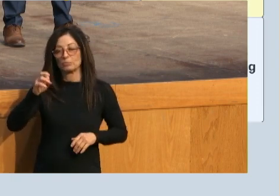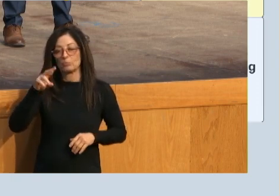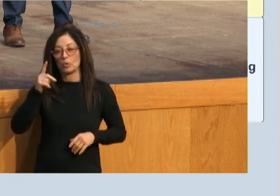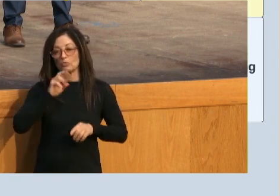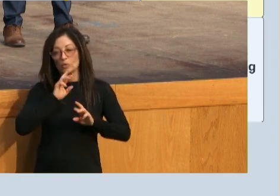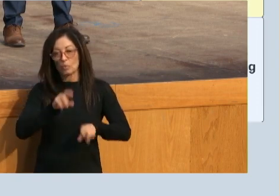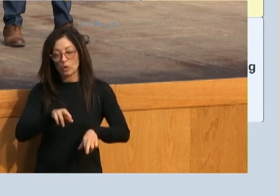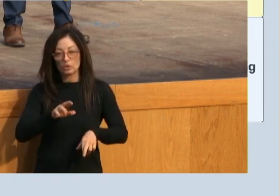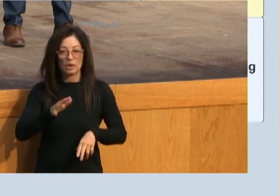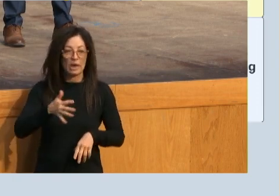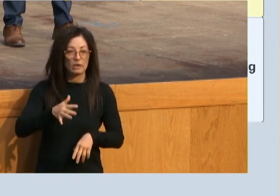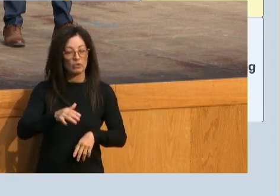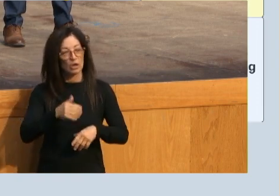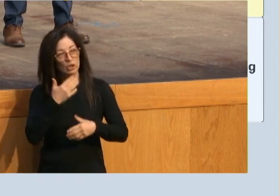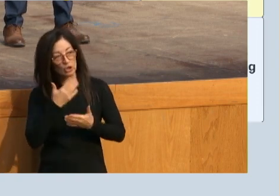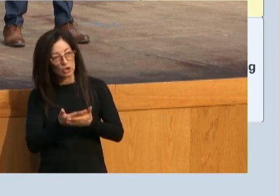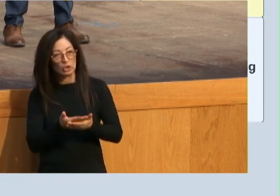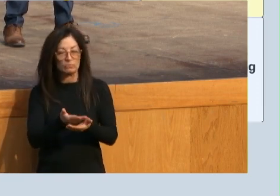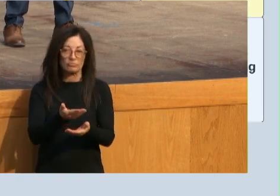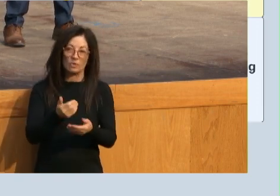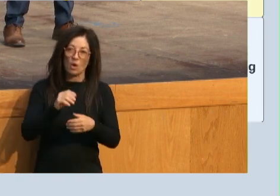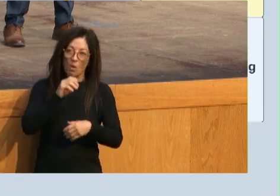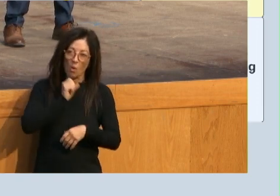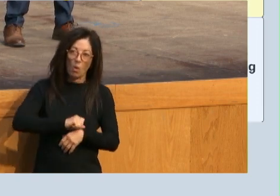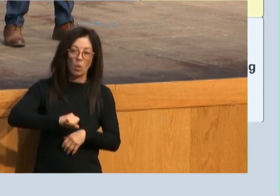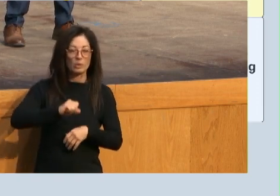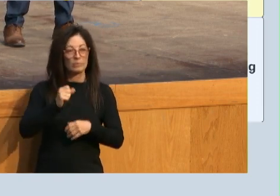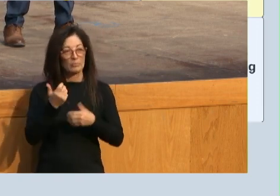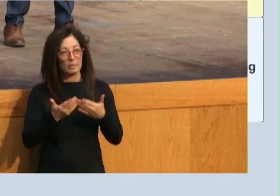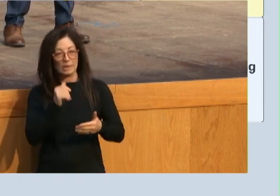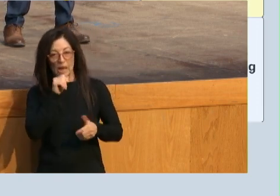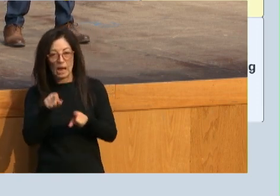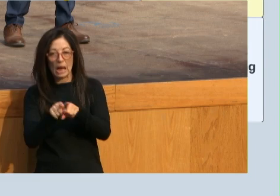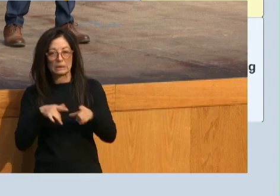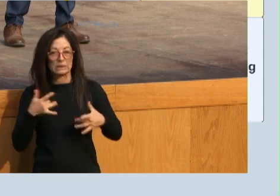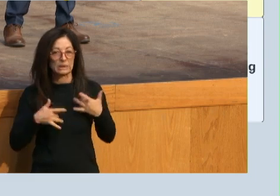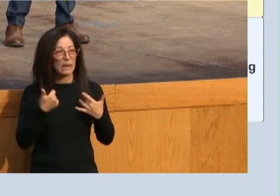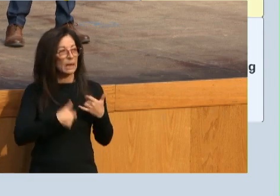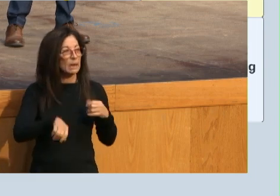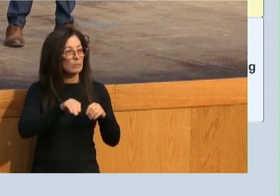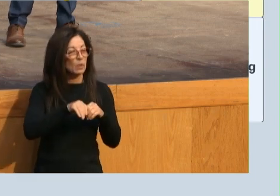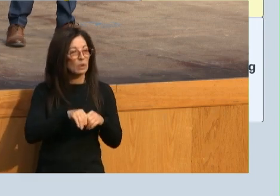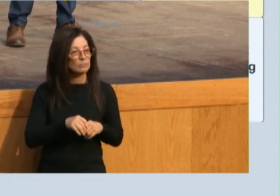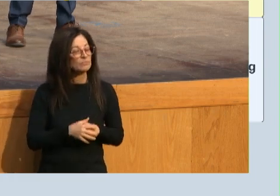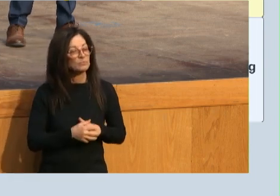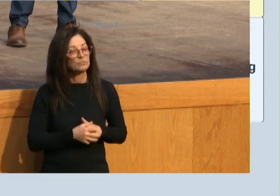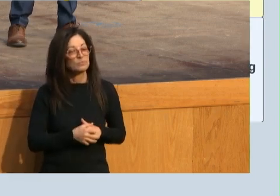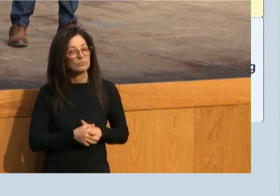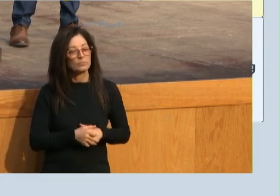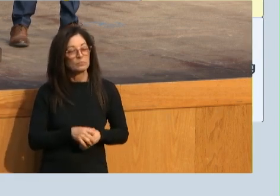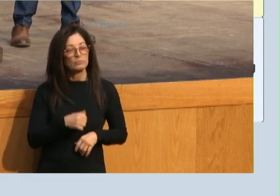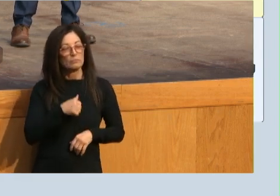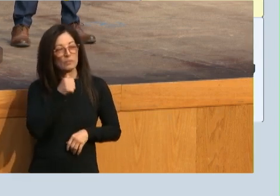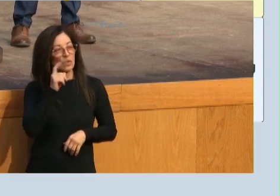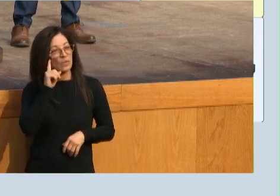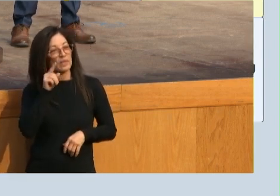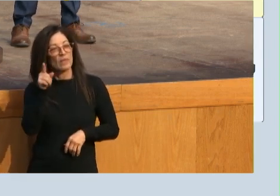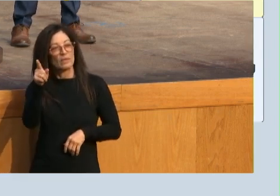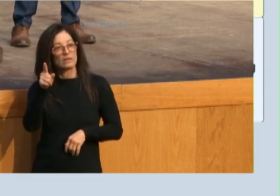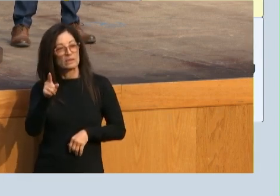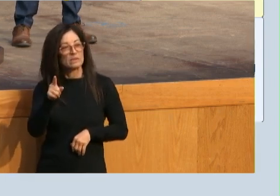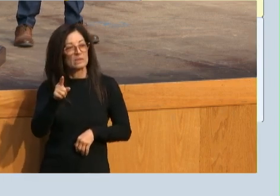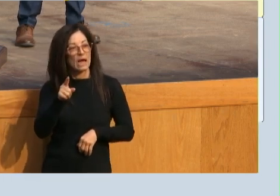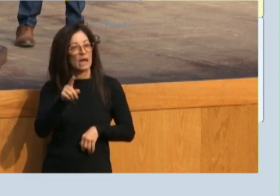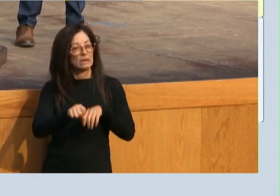kind of tried and true, old hat, maybe not as exciting anymore. I don't think that this is a ladder,